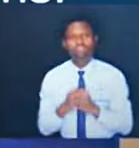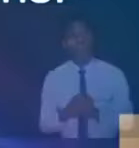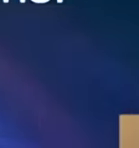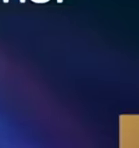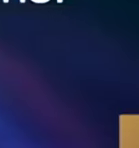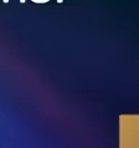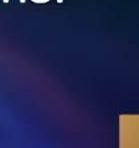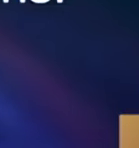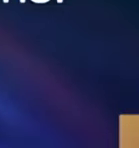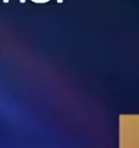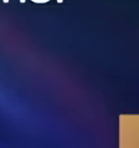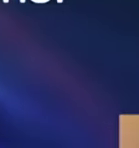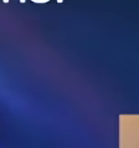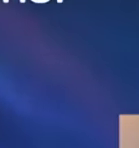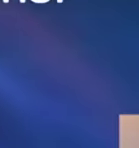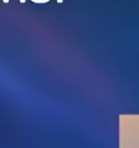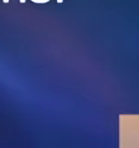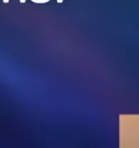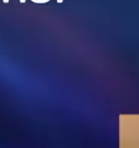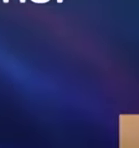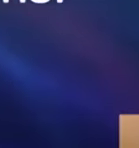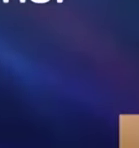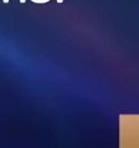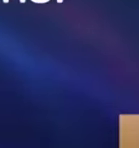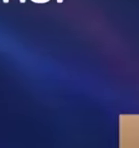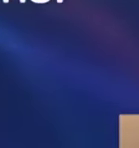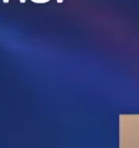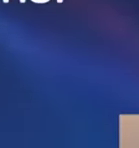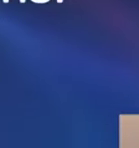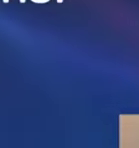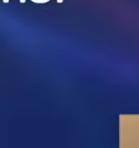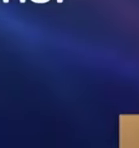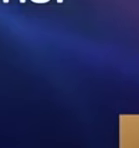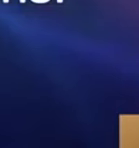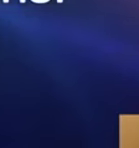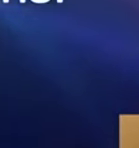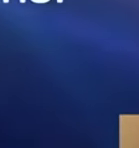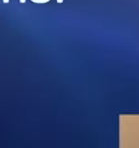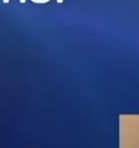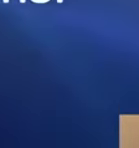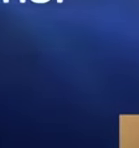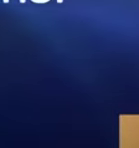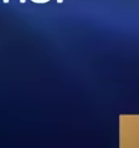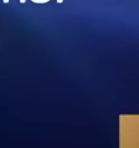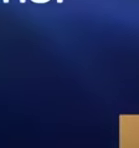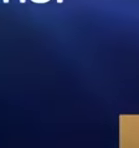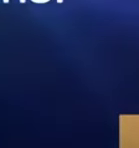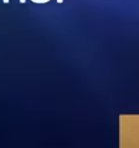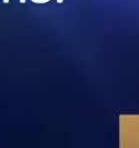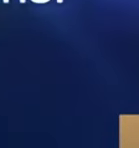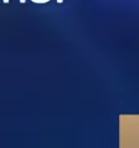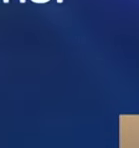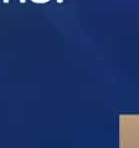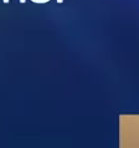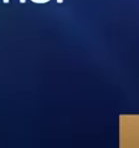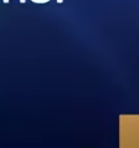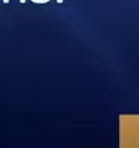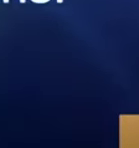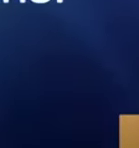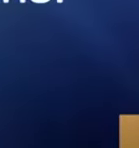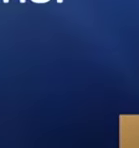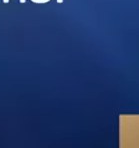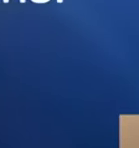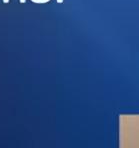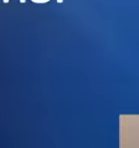yi Israel man no se onam won so be yi onu nyankopon su ene ne ban e di achere ama nyina. Now you see, he